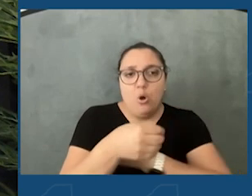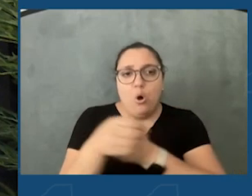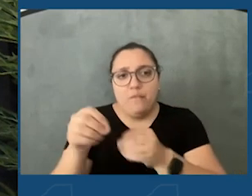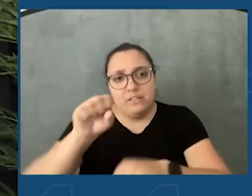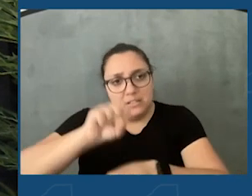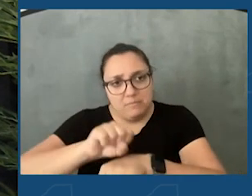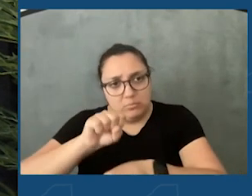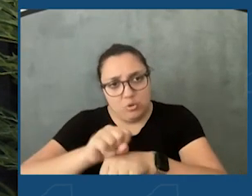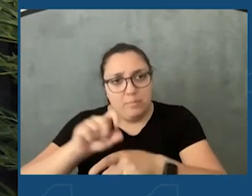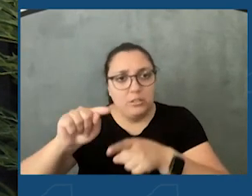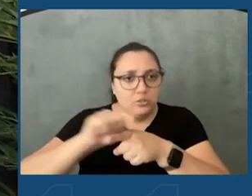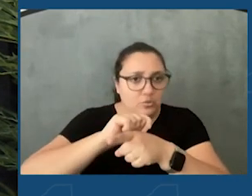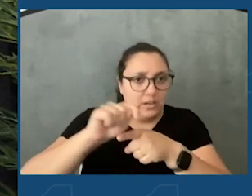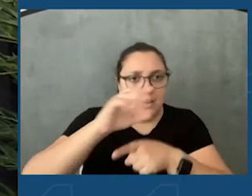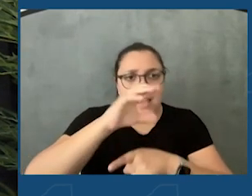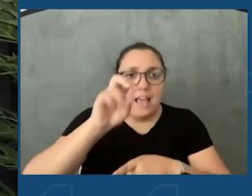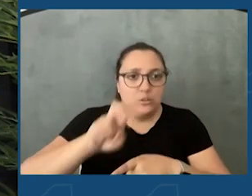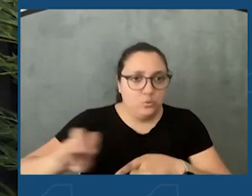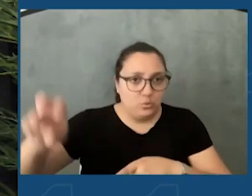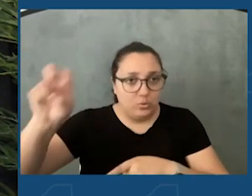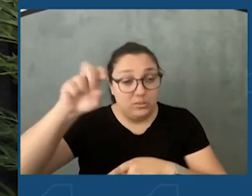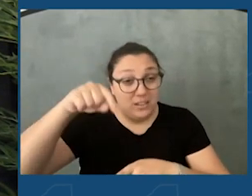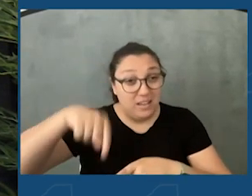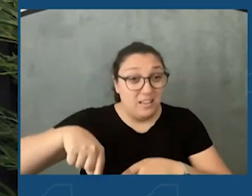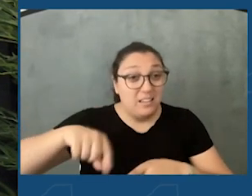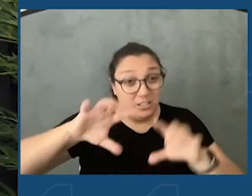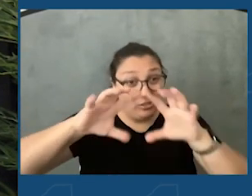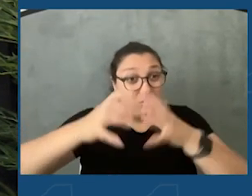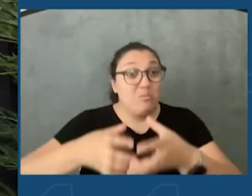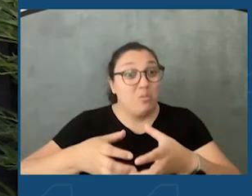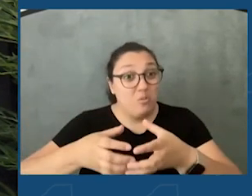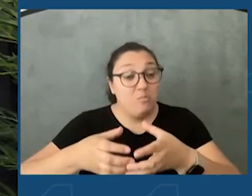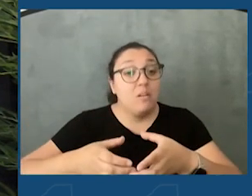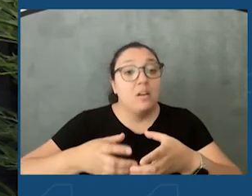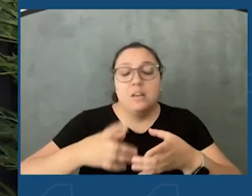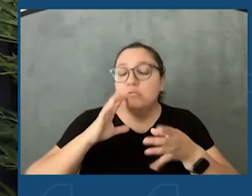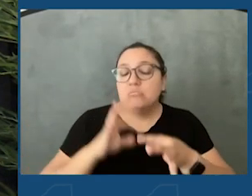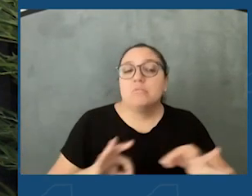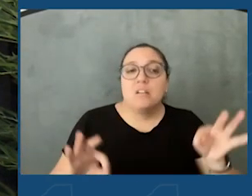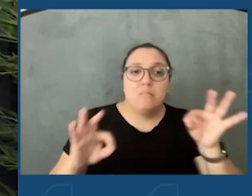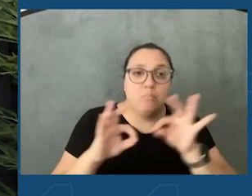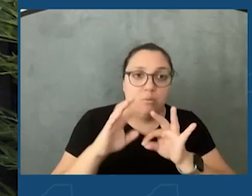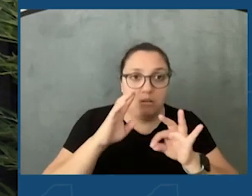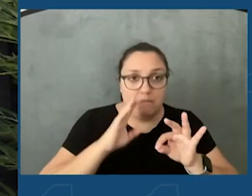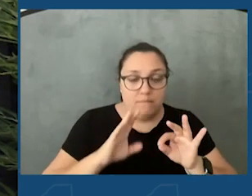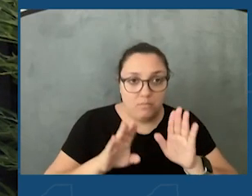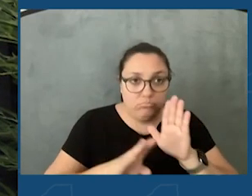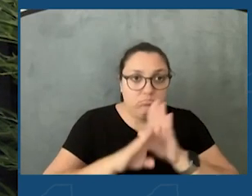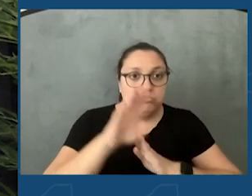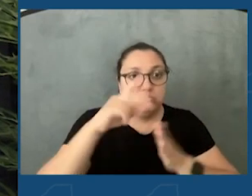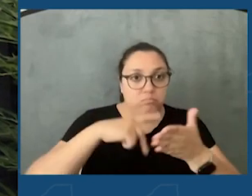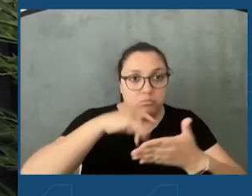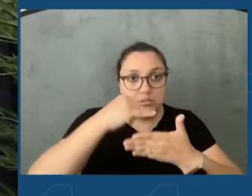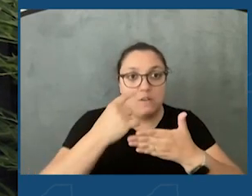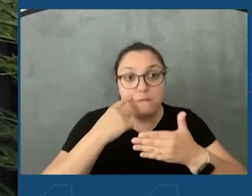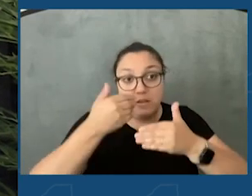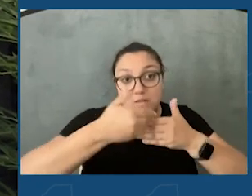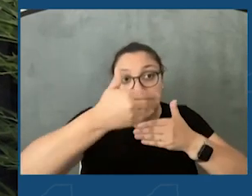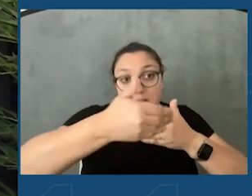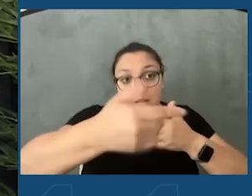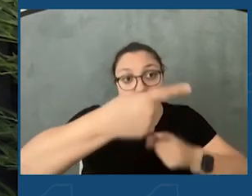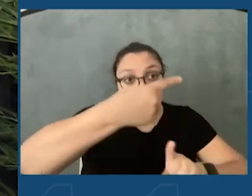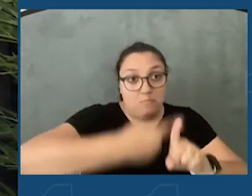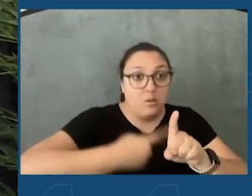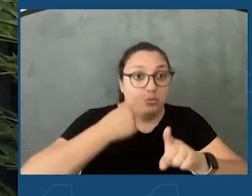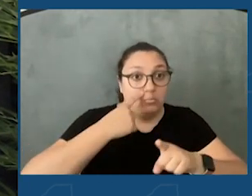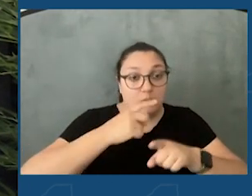Tourism. This coalition will be instrumental in advancing the project over the coming months as we prepare a proposal to the